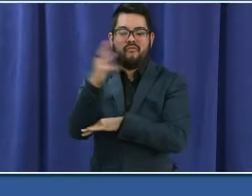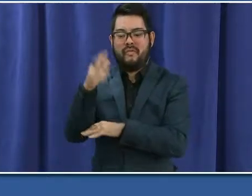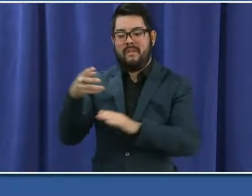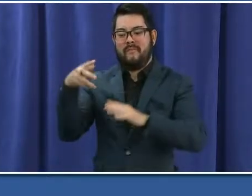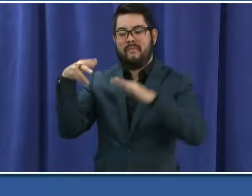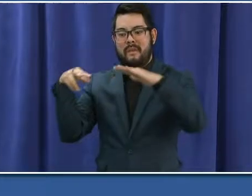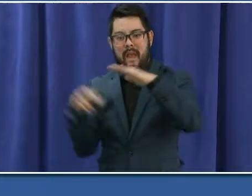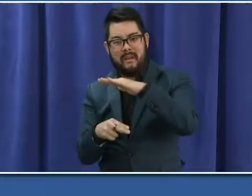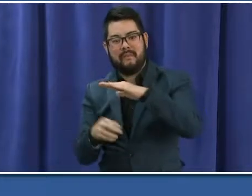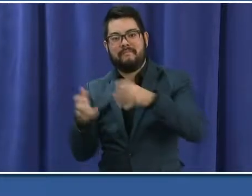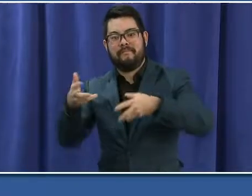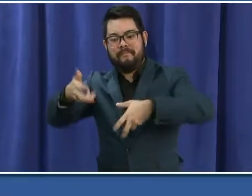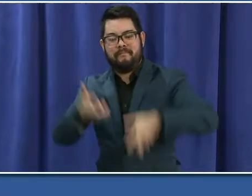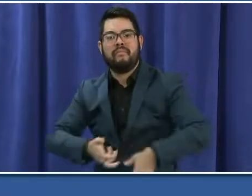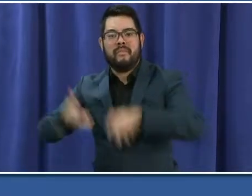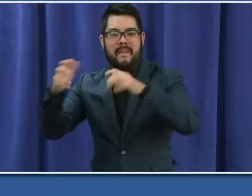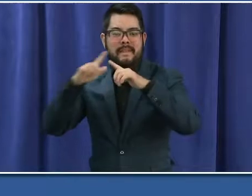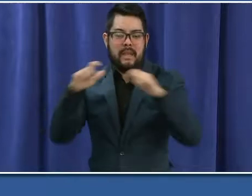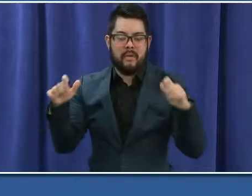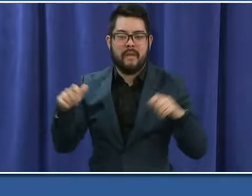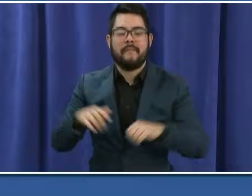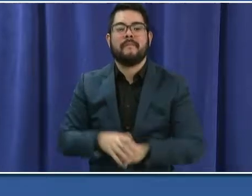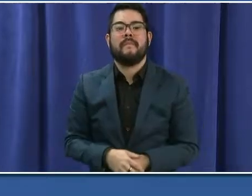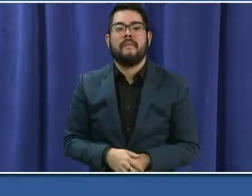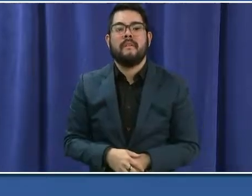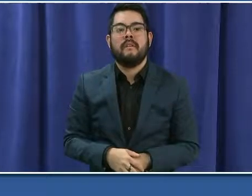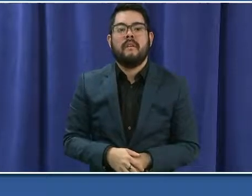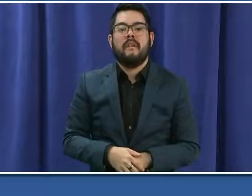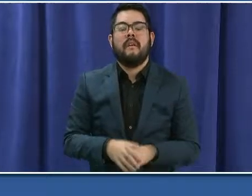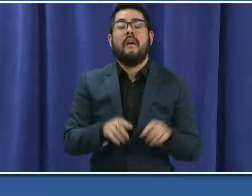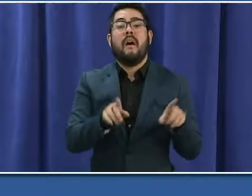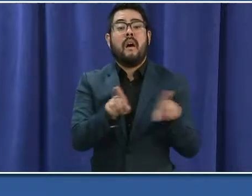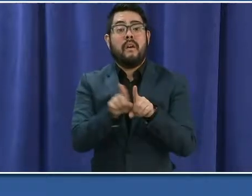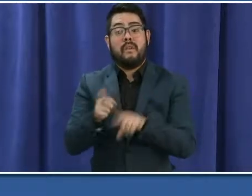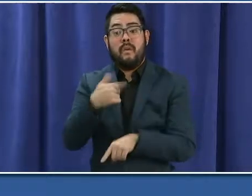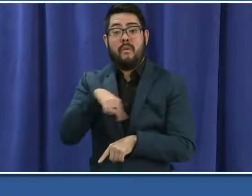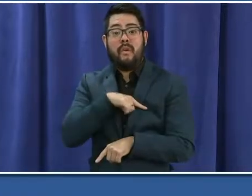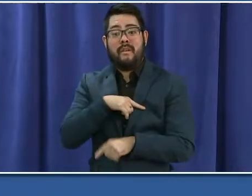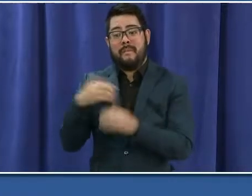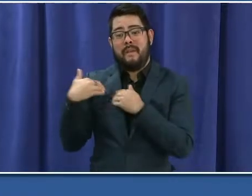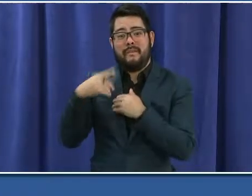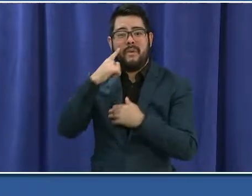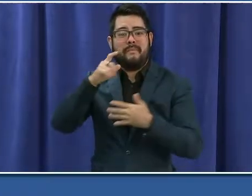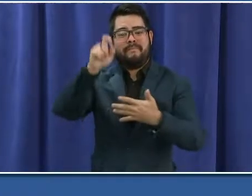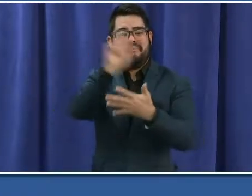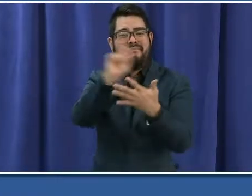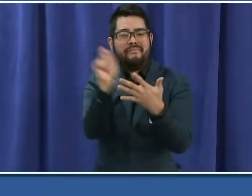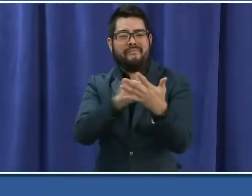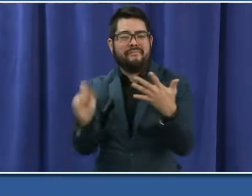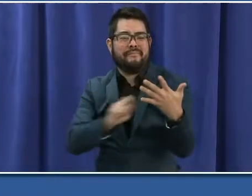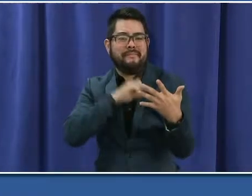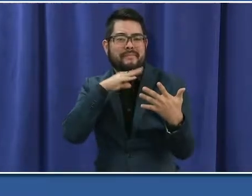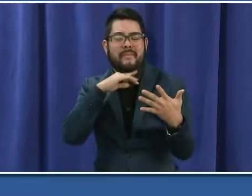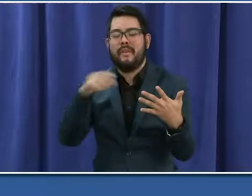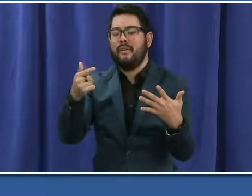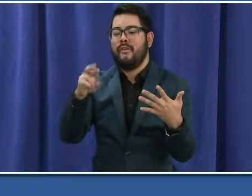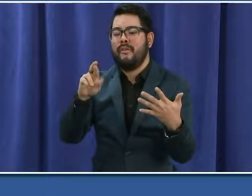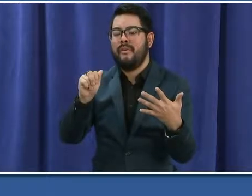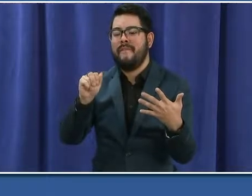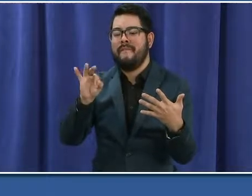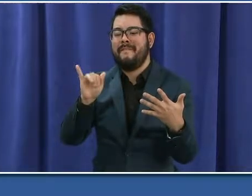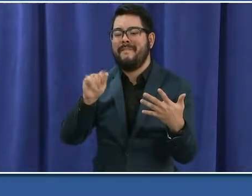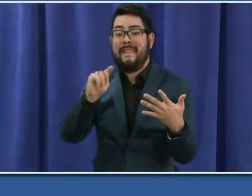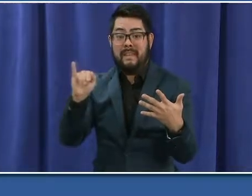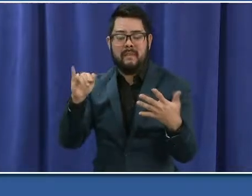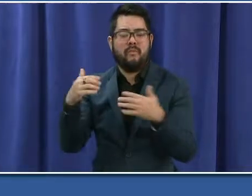removal. We provide rodent abatement throughout the city. We also do graffiti removal. And in addition to that, we do provide